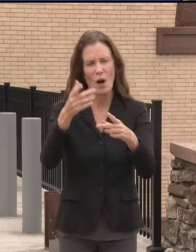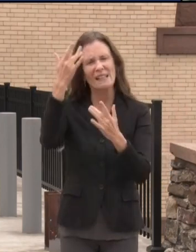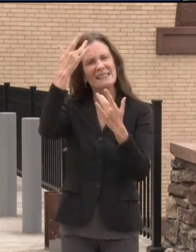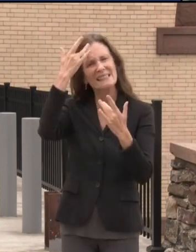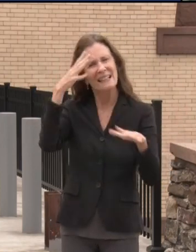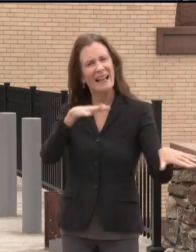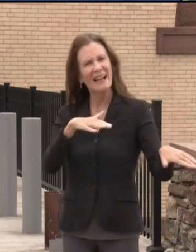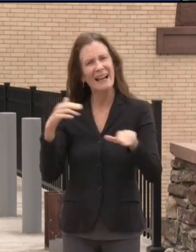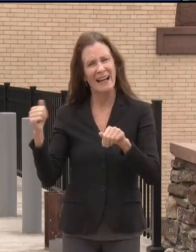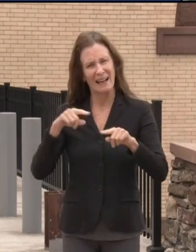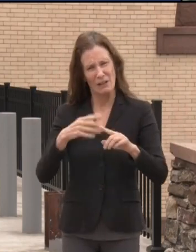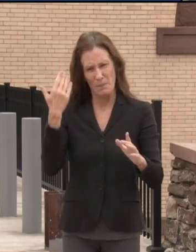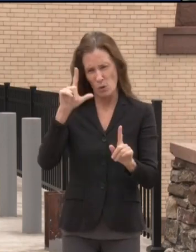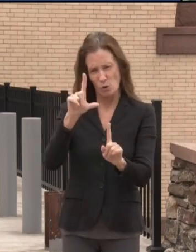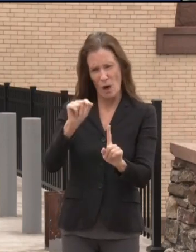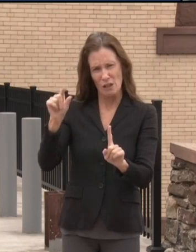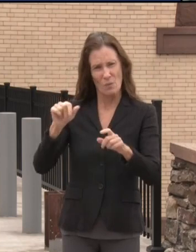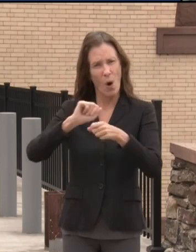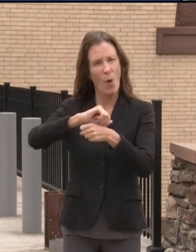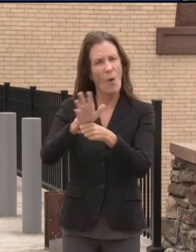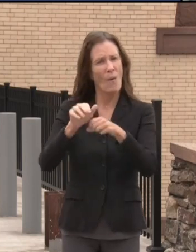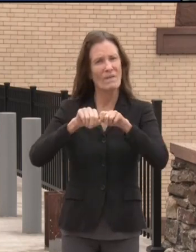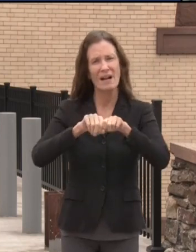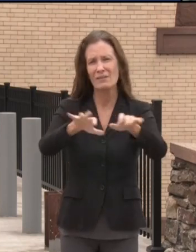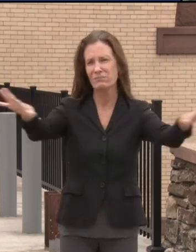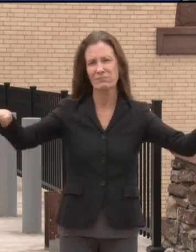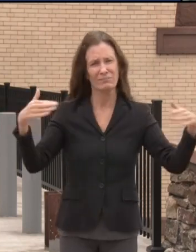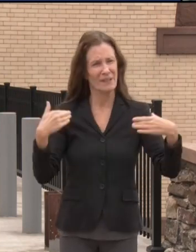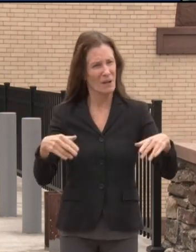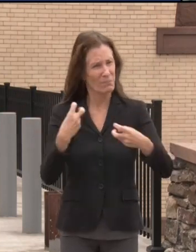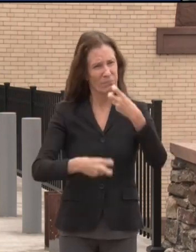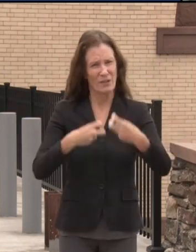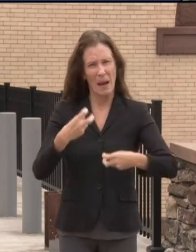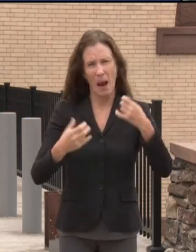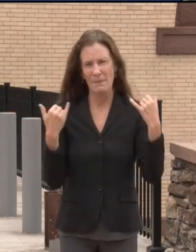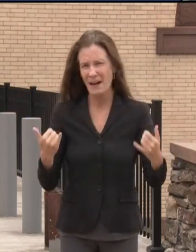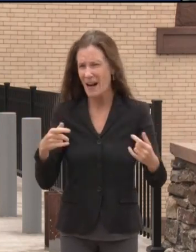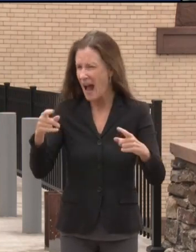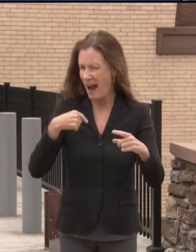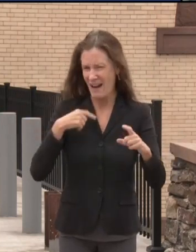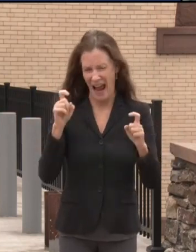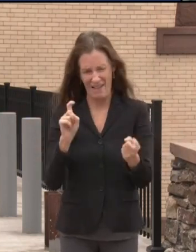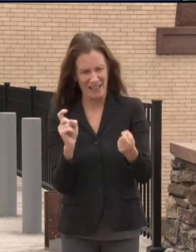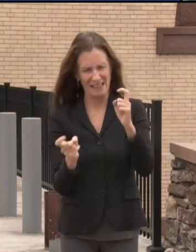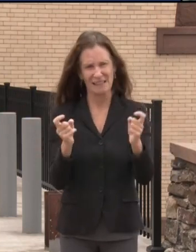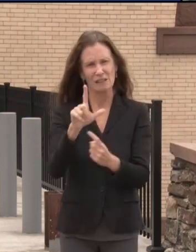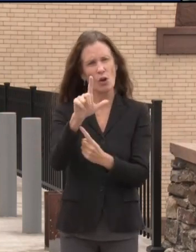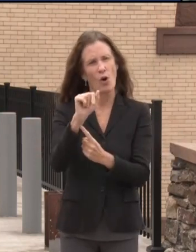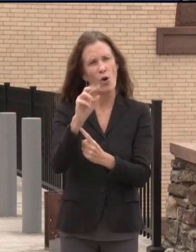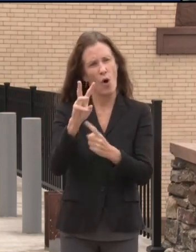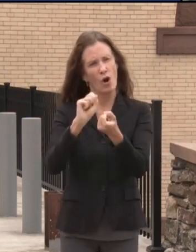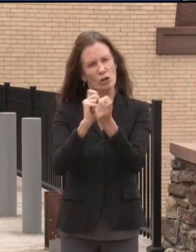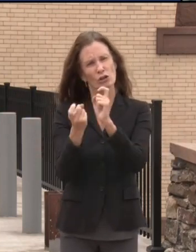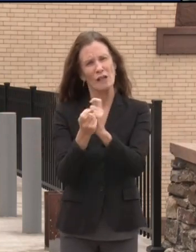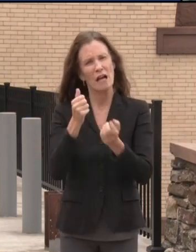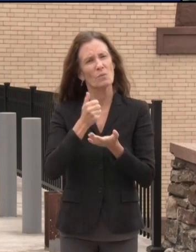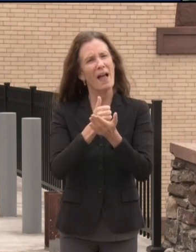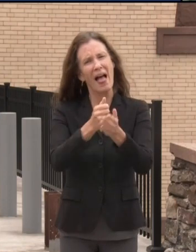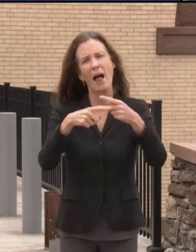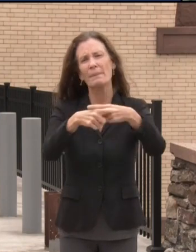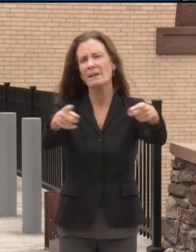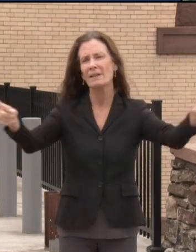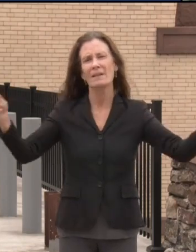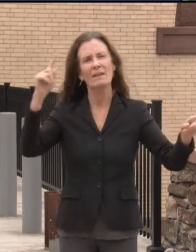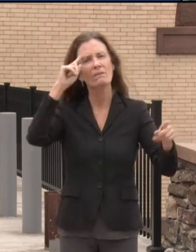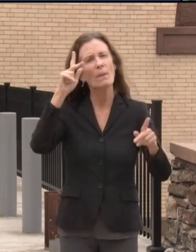we'll continue to take action to make these realities even better as we go into 2021 for the folks that matter most,